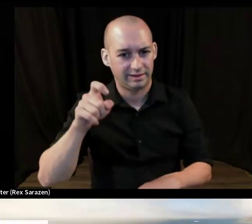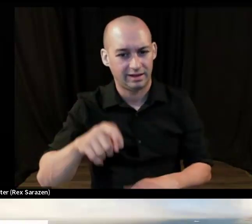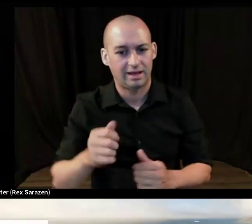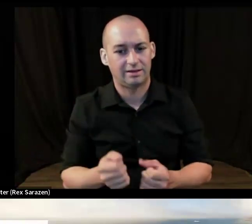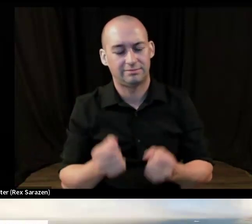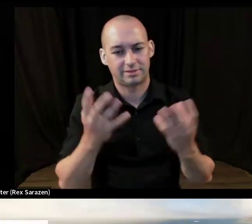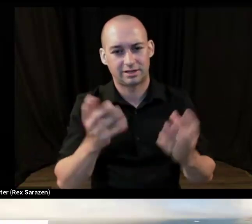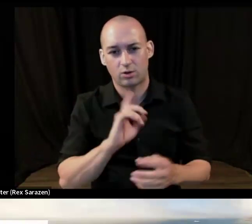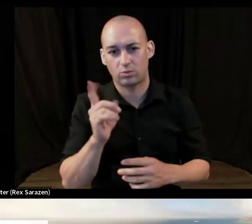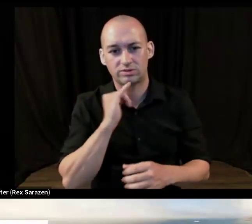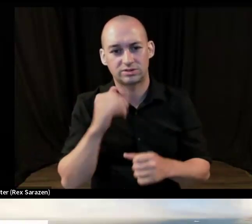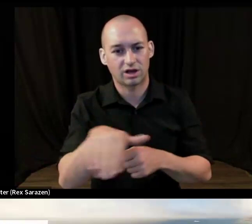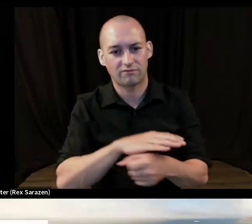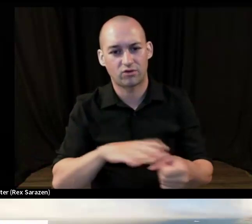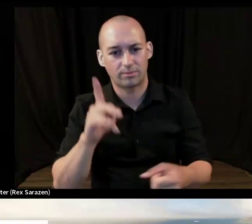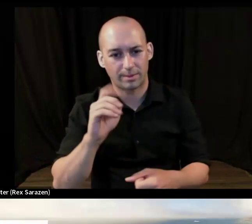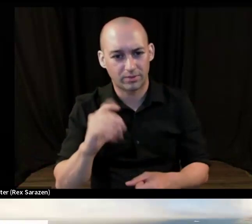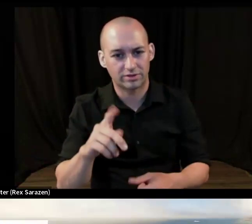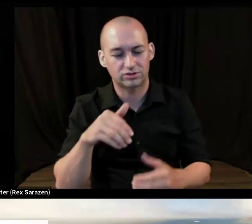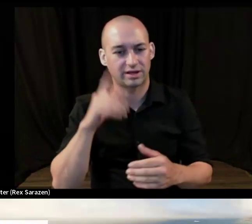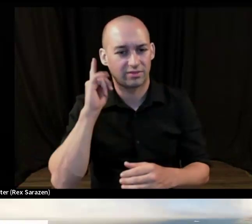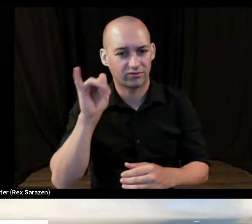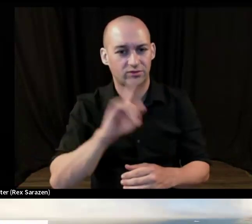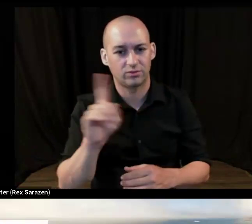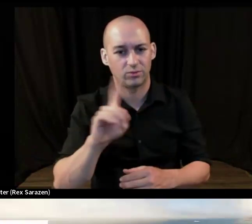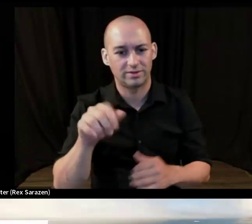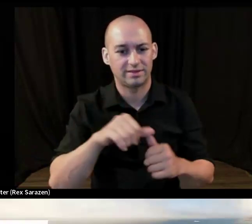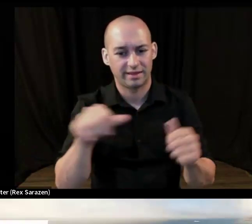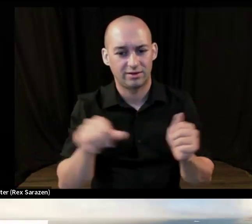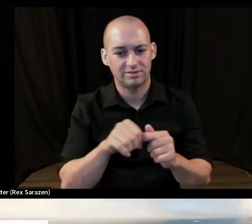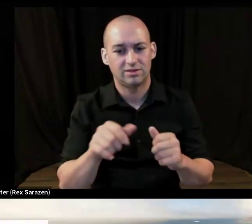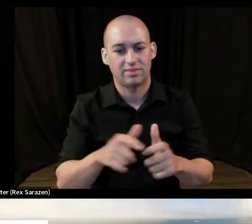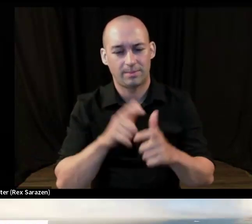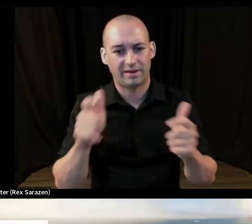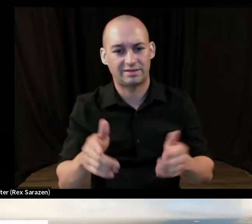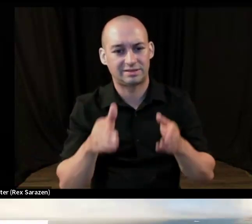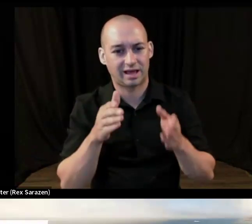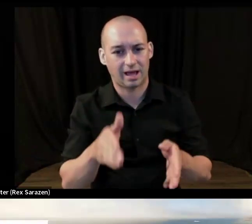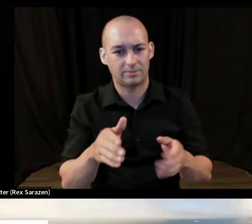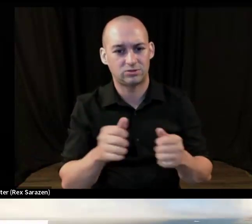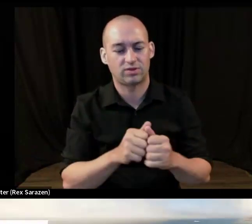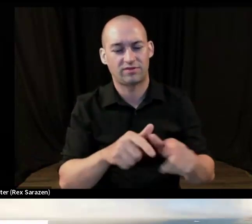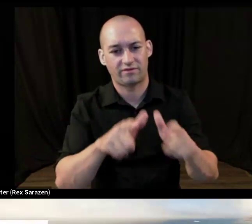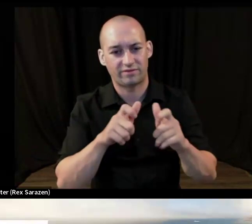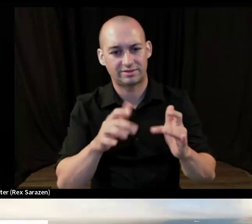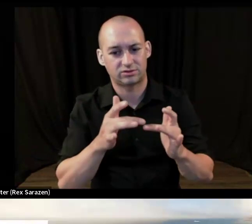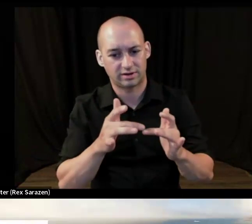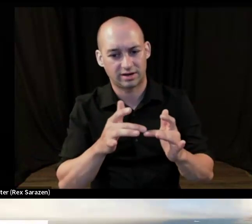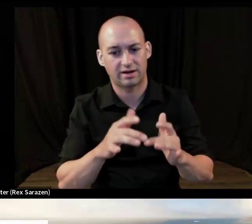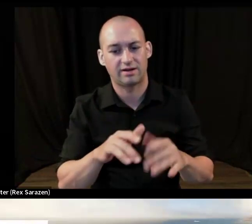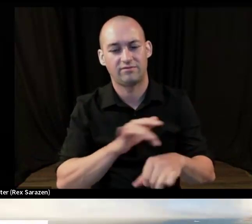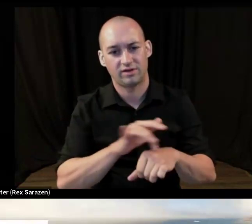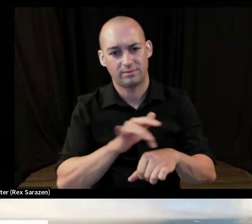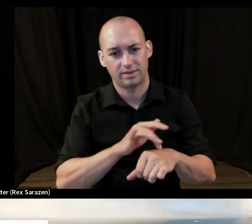covered populations in California, and where are the areas with biggest gaps when it comes to broadband, availability and adoption?